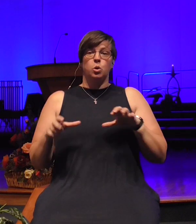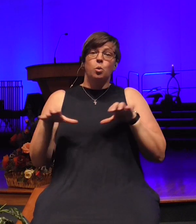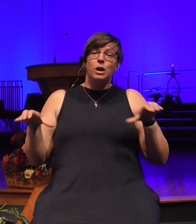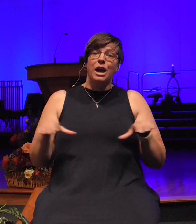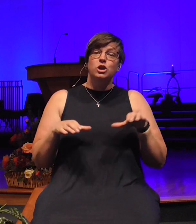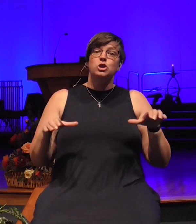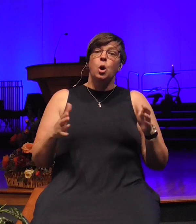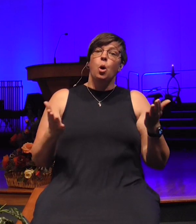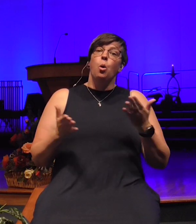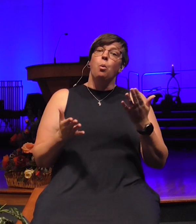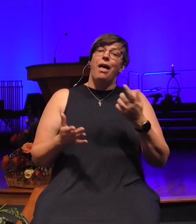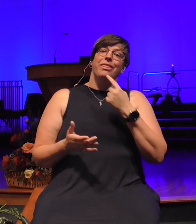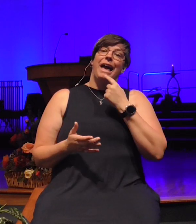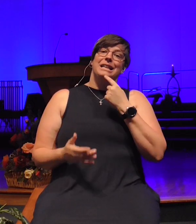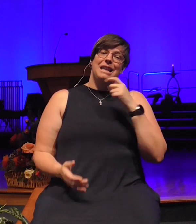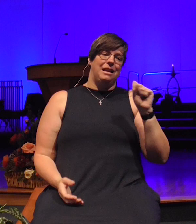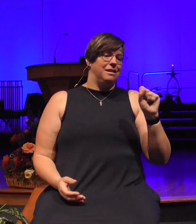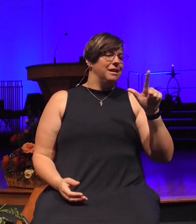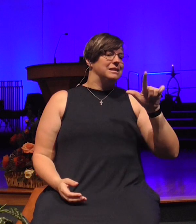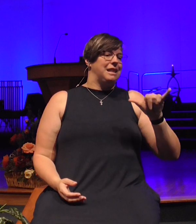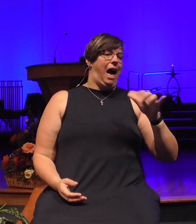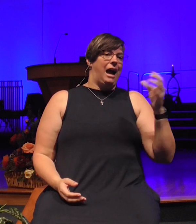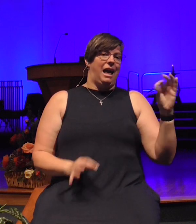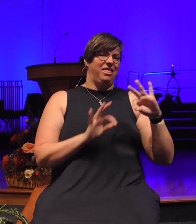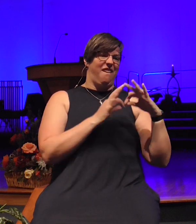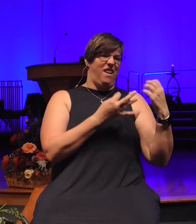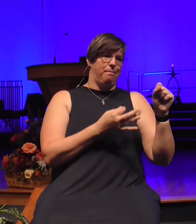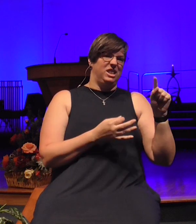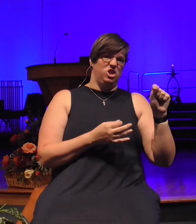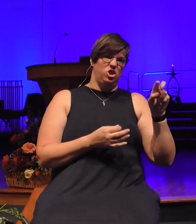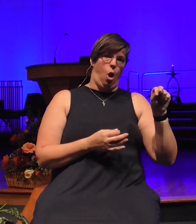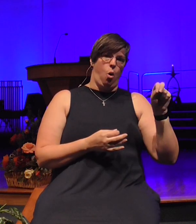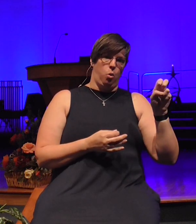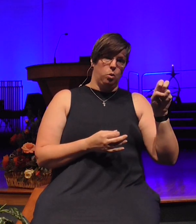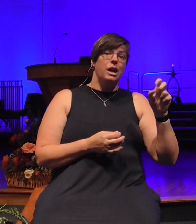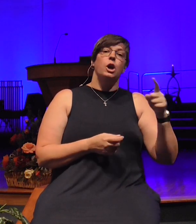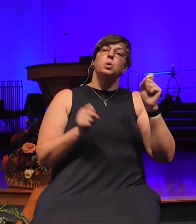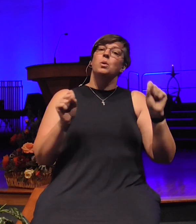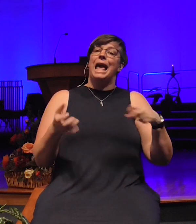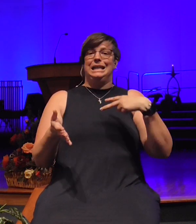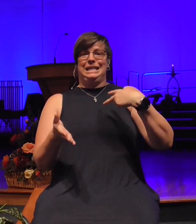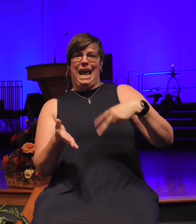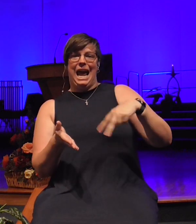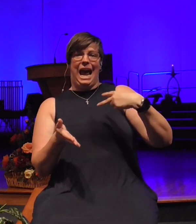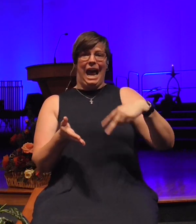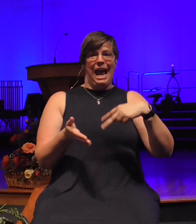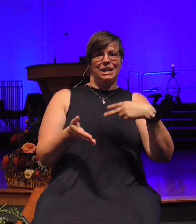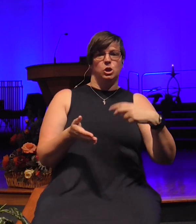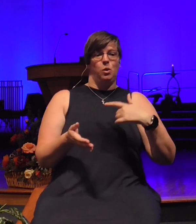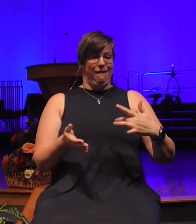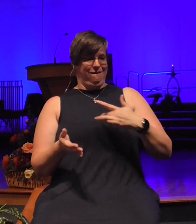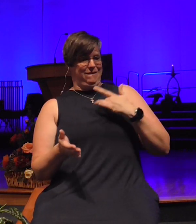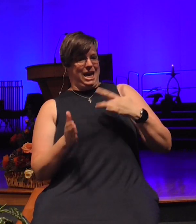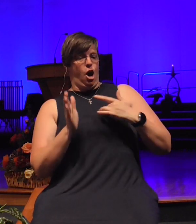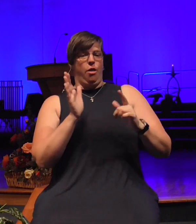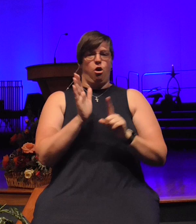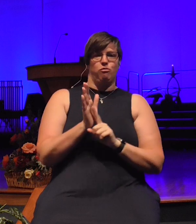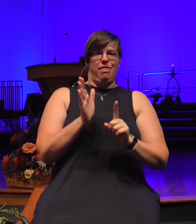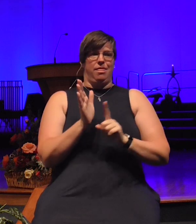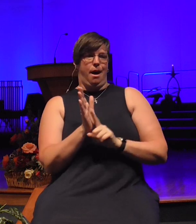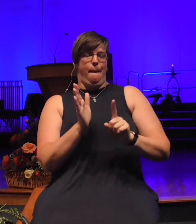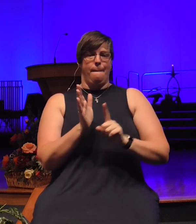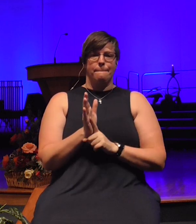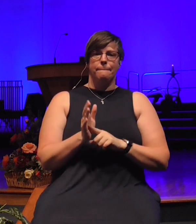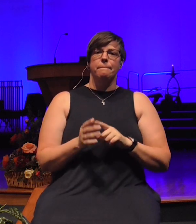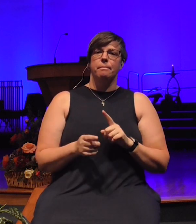wise sages in Sly and the Family Stone told us. You can dance to the music. You can feel the rhythm.